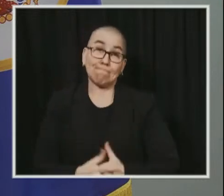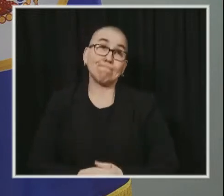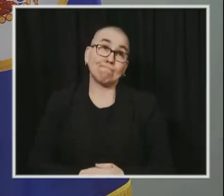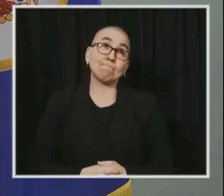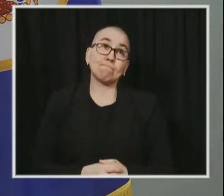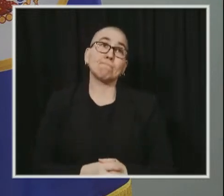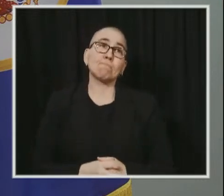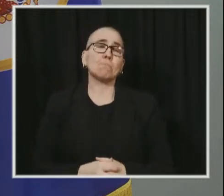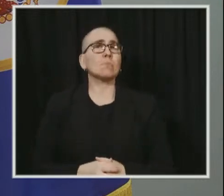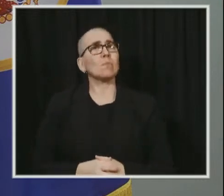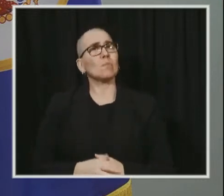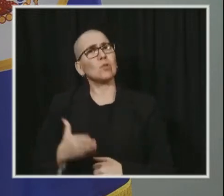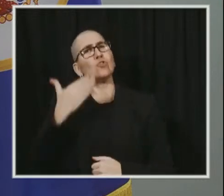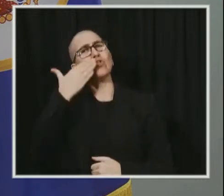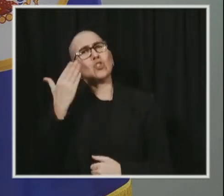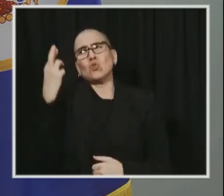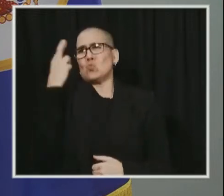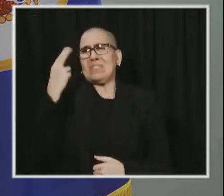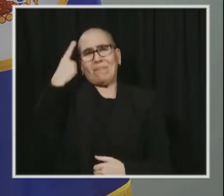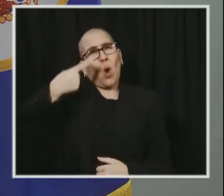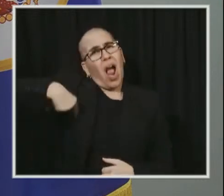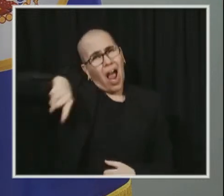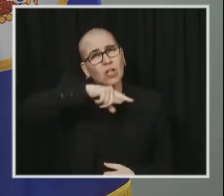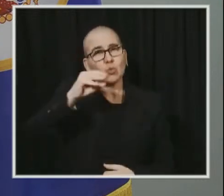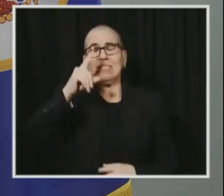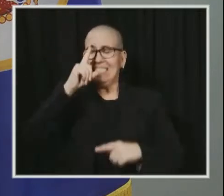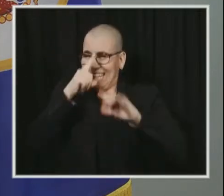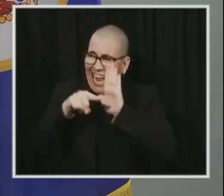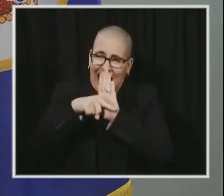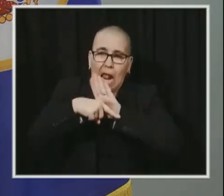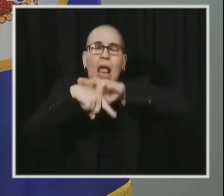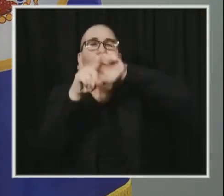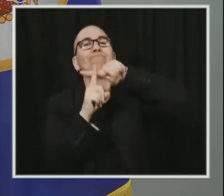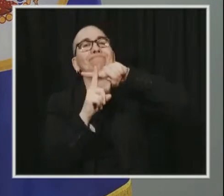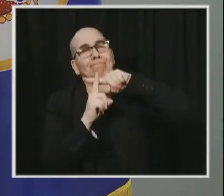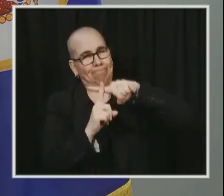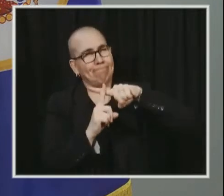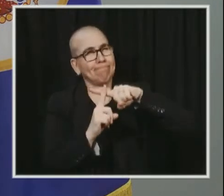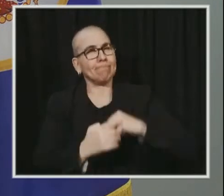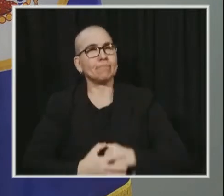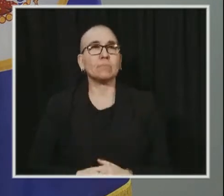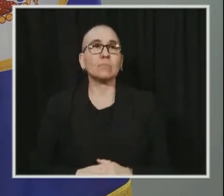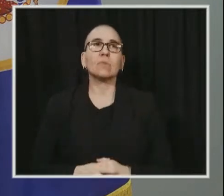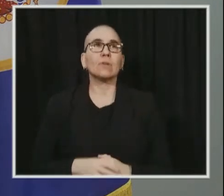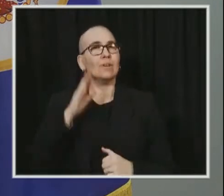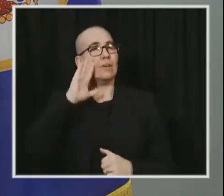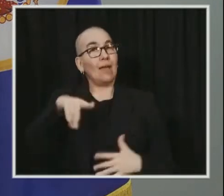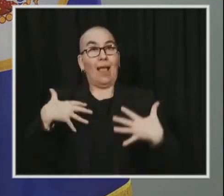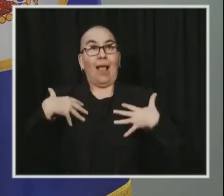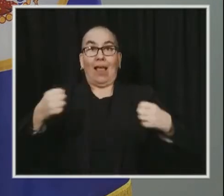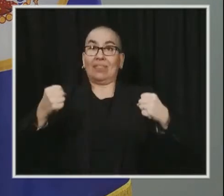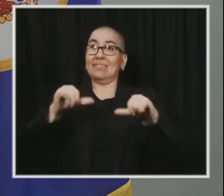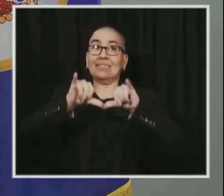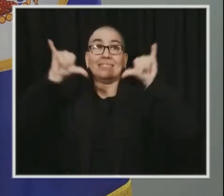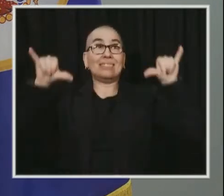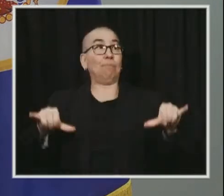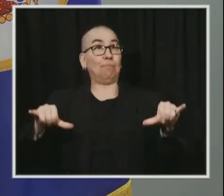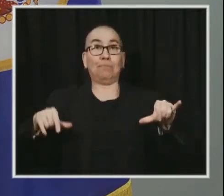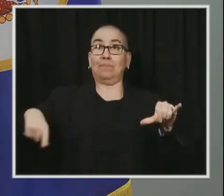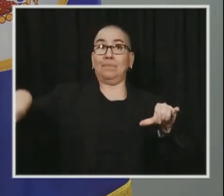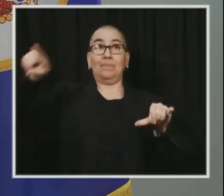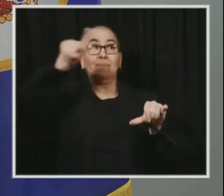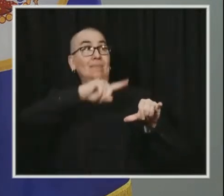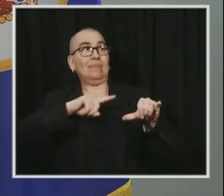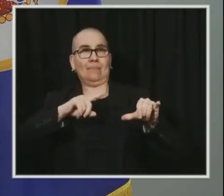good reason for optimism. As we make our way to the day, all health systems are making a top priority limiting